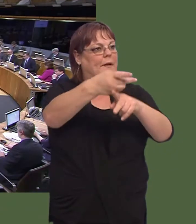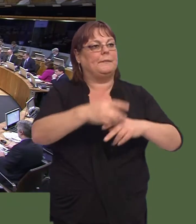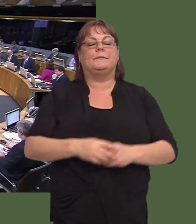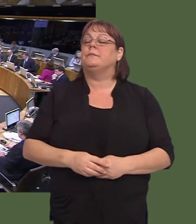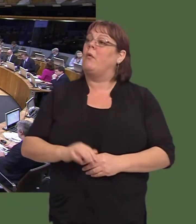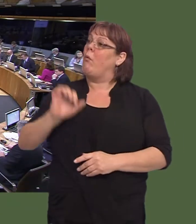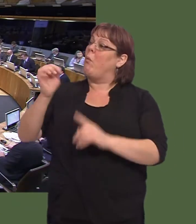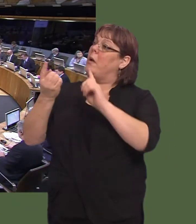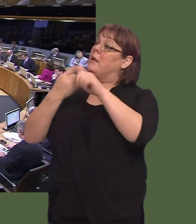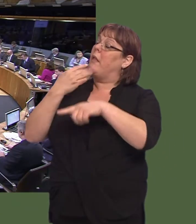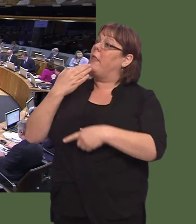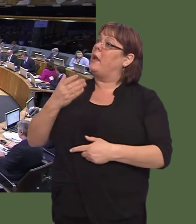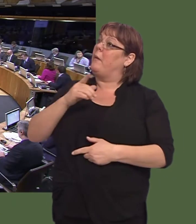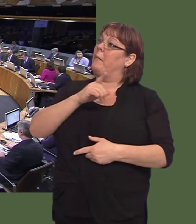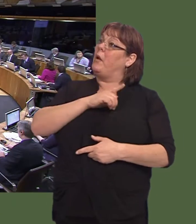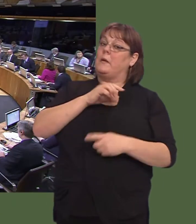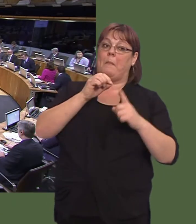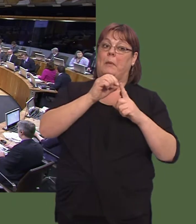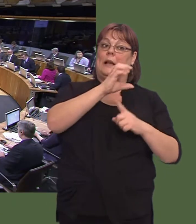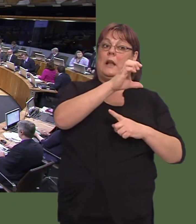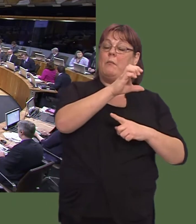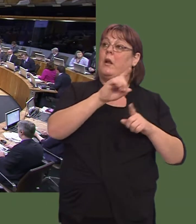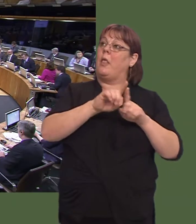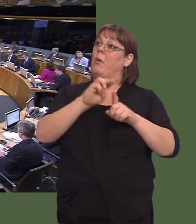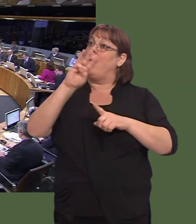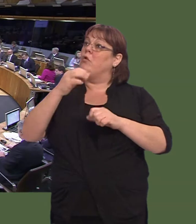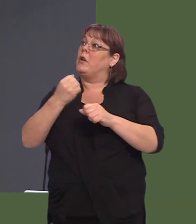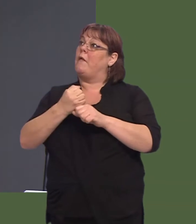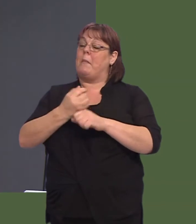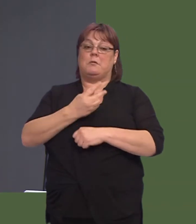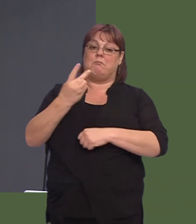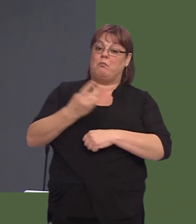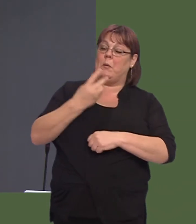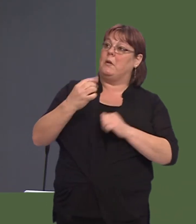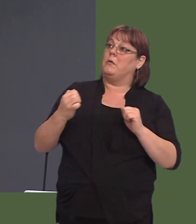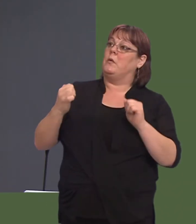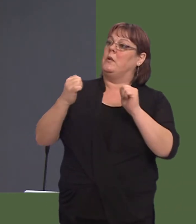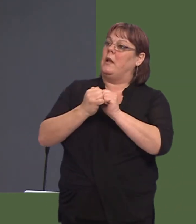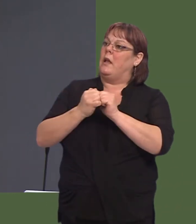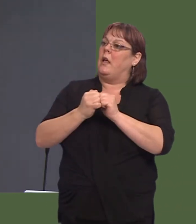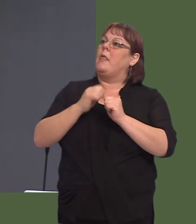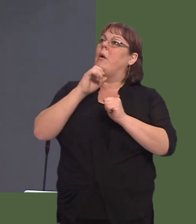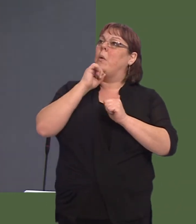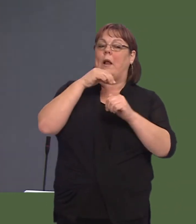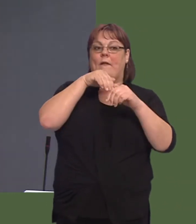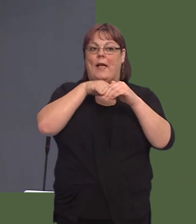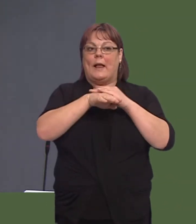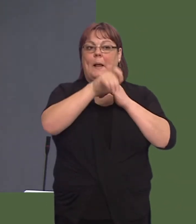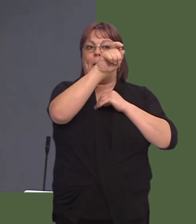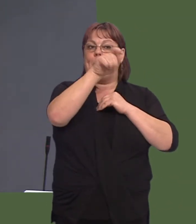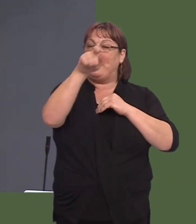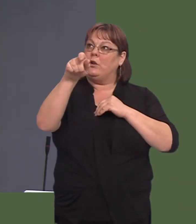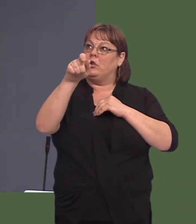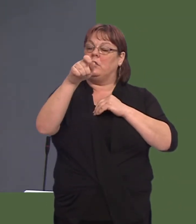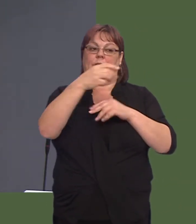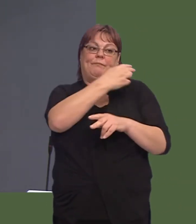the answer. As he mentioned, because of the agreement between Plaid Cymru and the Welsh Government, there will be a return of inpatient perinatal mental health